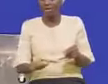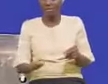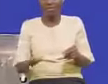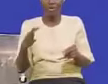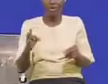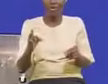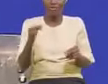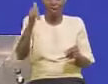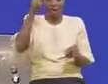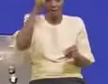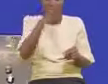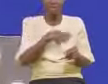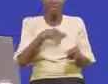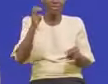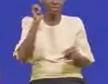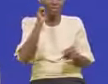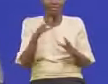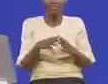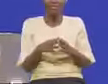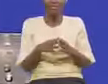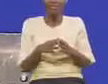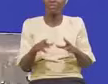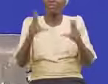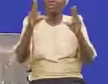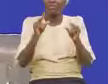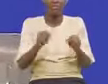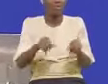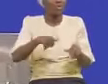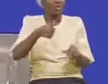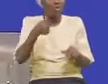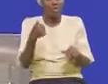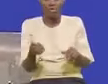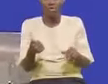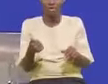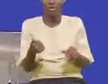Nuna nande ke melicho Adam kple Eva gbosi nyo o.